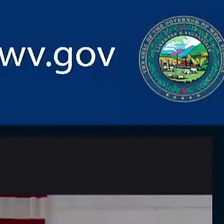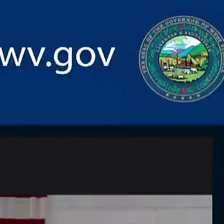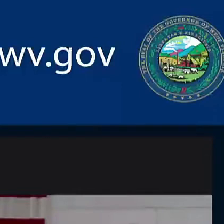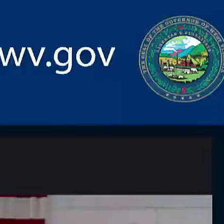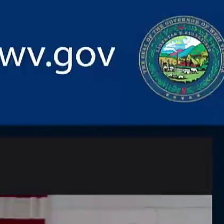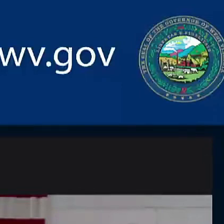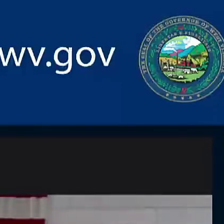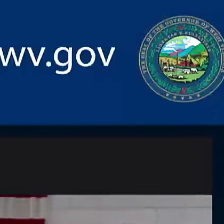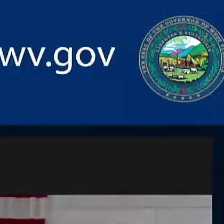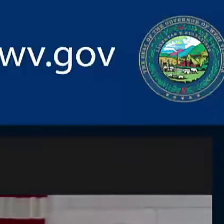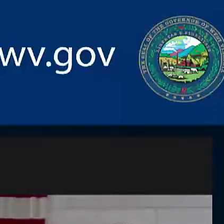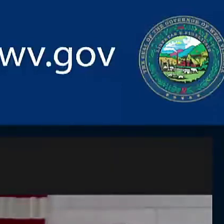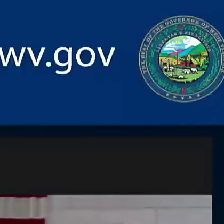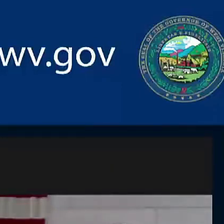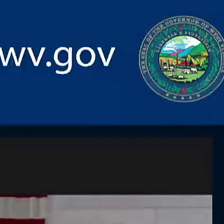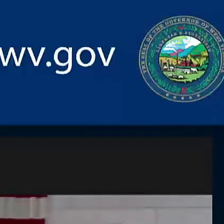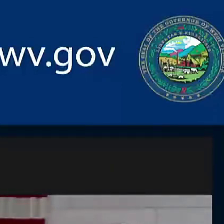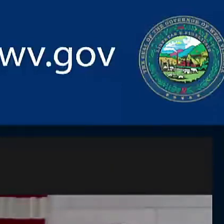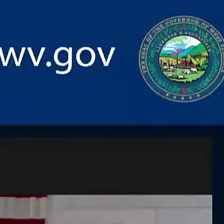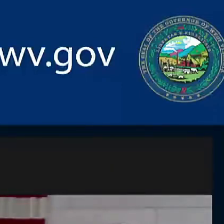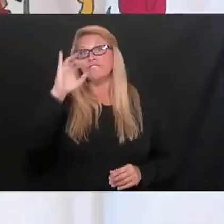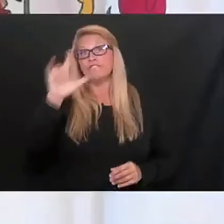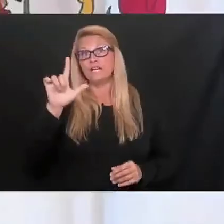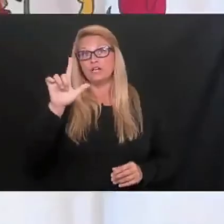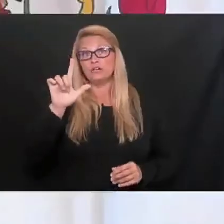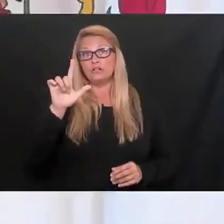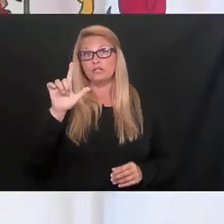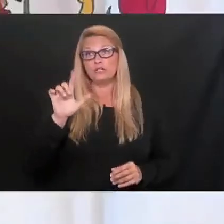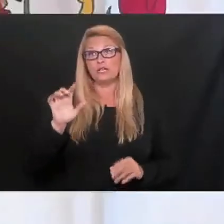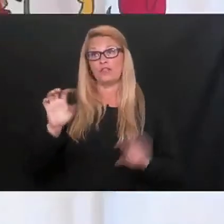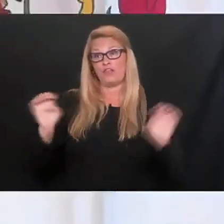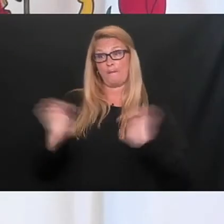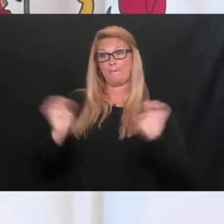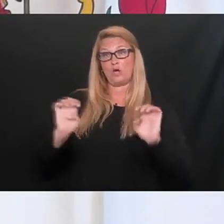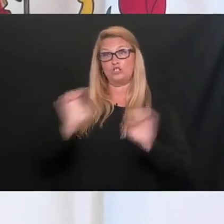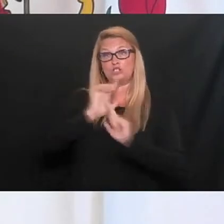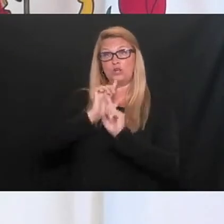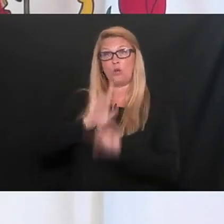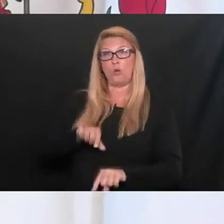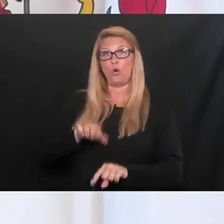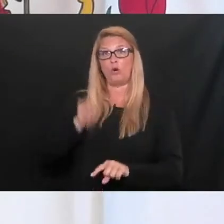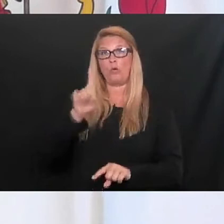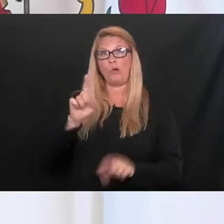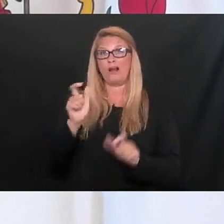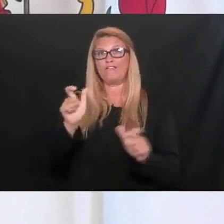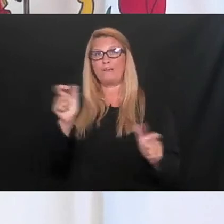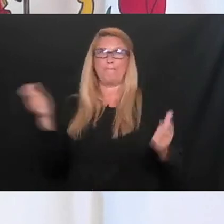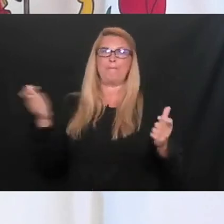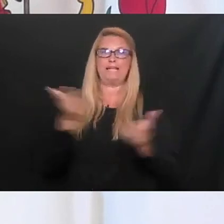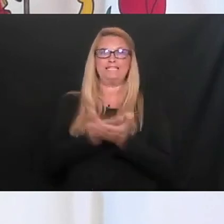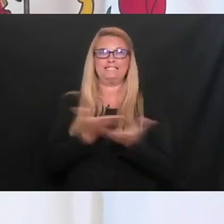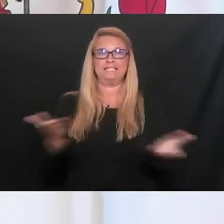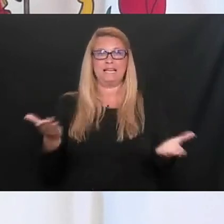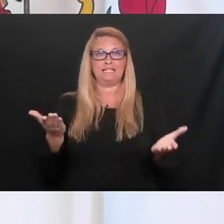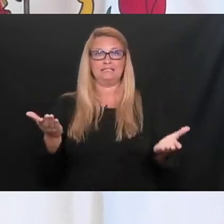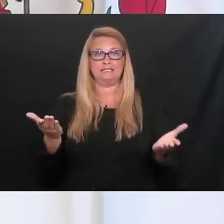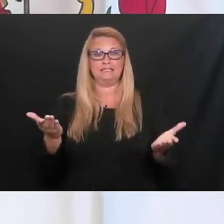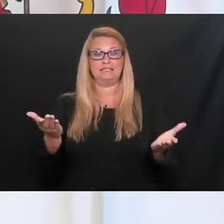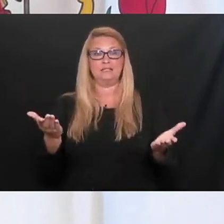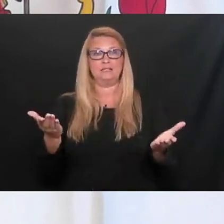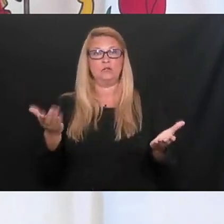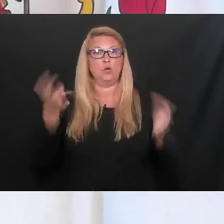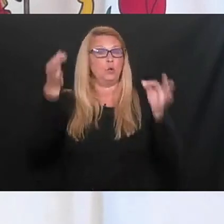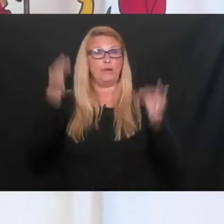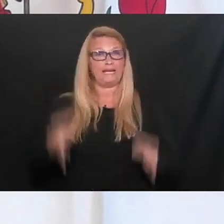Okay, Phil, from a standpoint of under the emergency order and everything, one of the biggest things that we had to do was